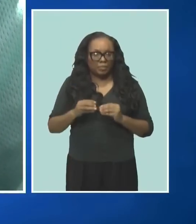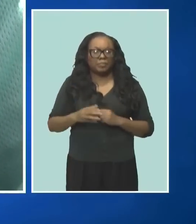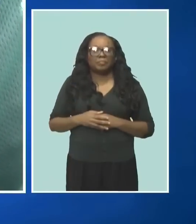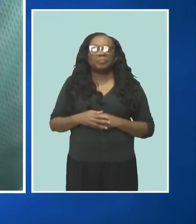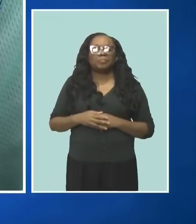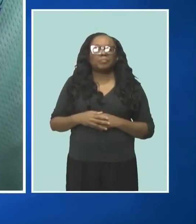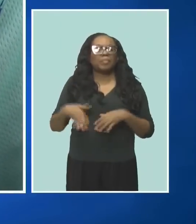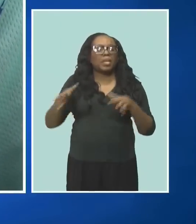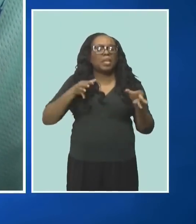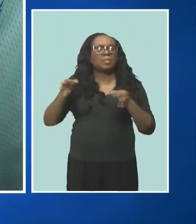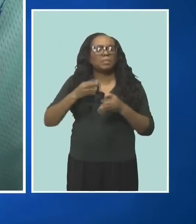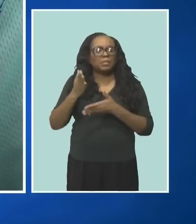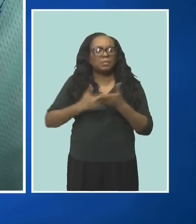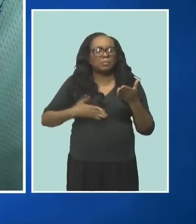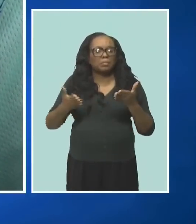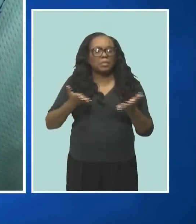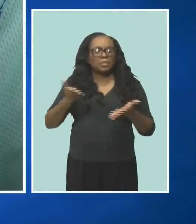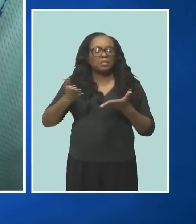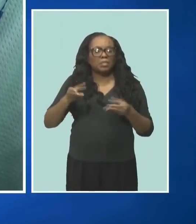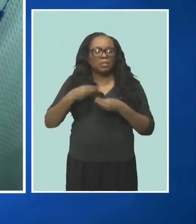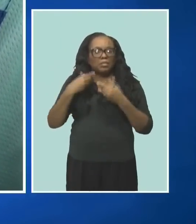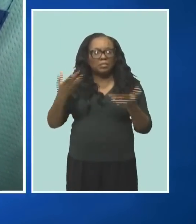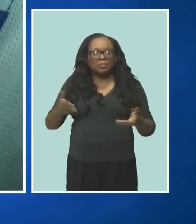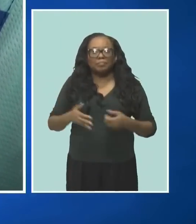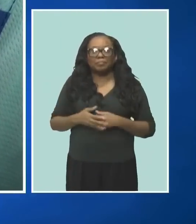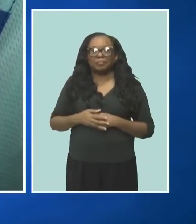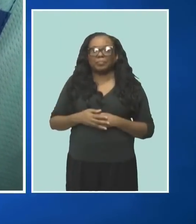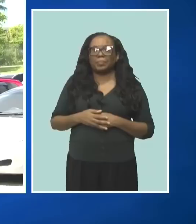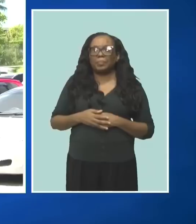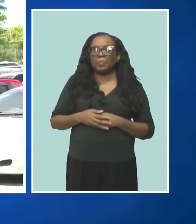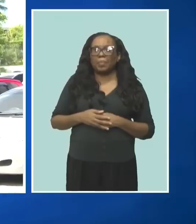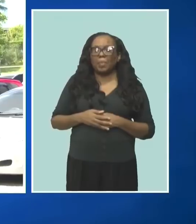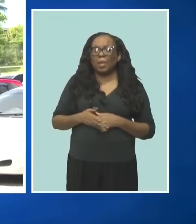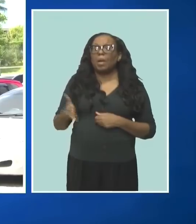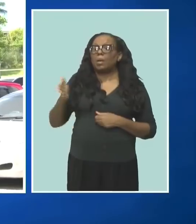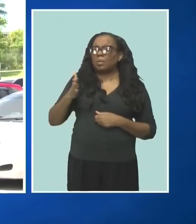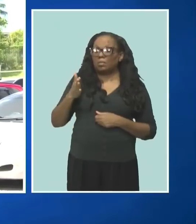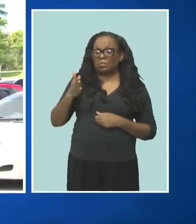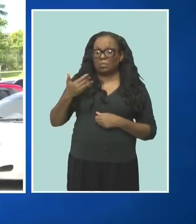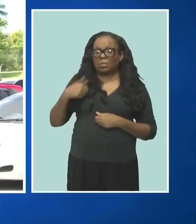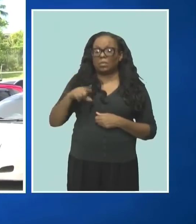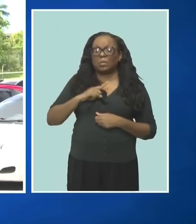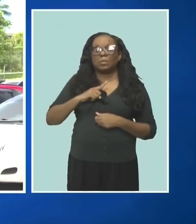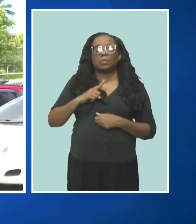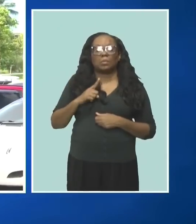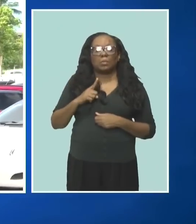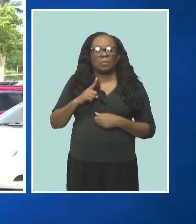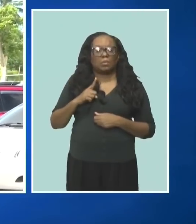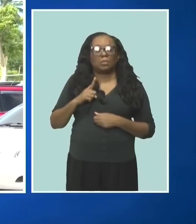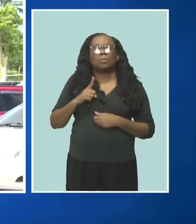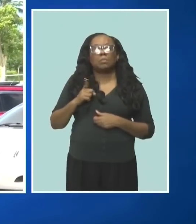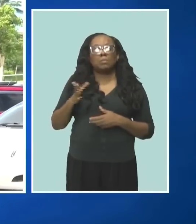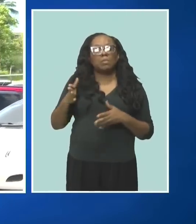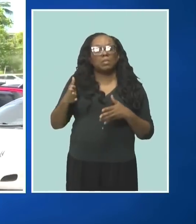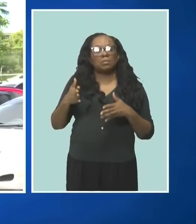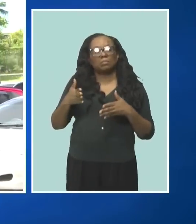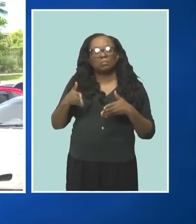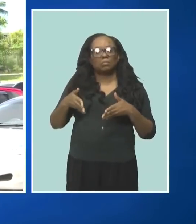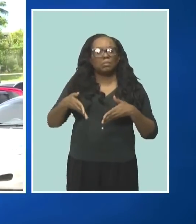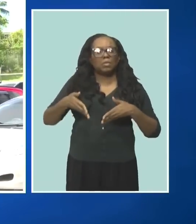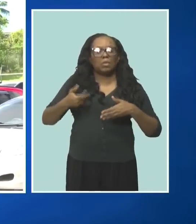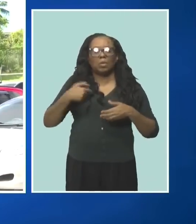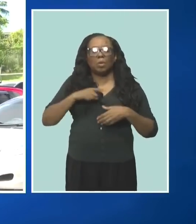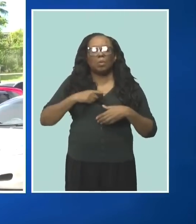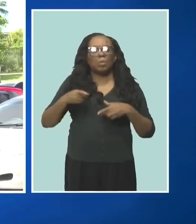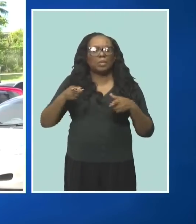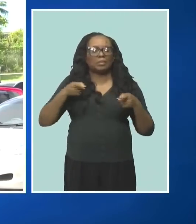the services offered by the company. Guaranteed Transport Services basically handles the vehicle registration process for commercial, private, hire,